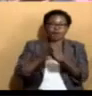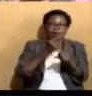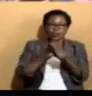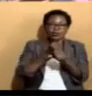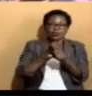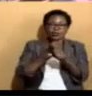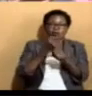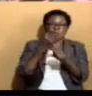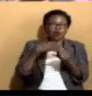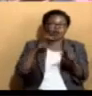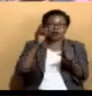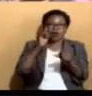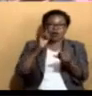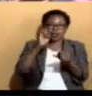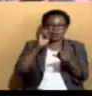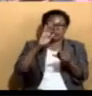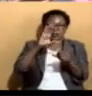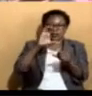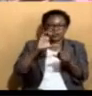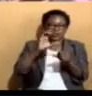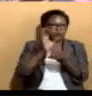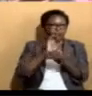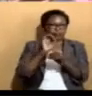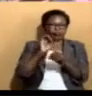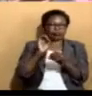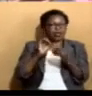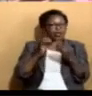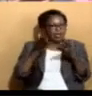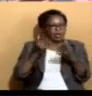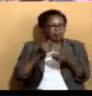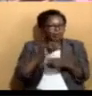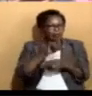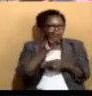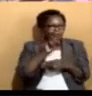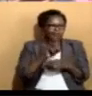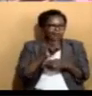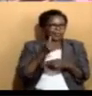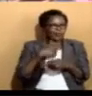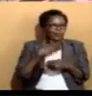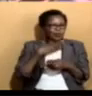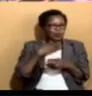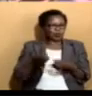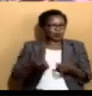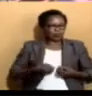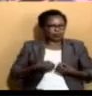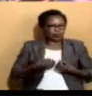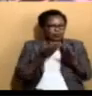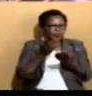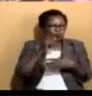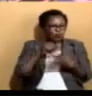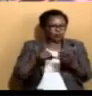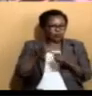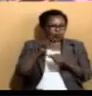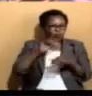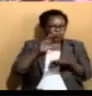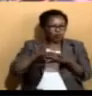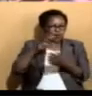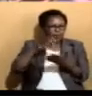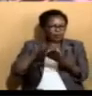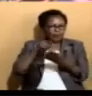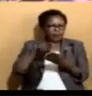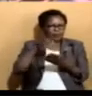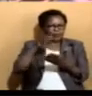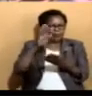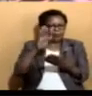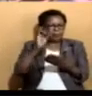functions of IEBC. Now, what do I want to submit about the Biwott case? Simply